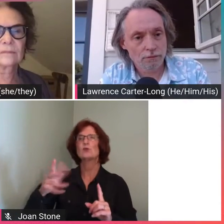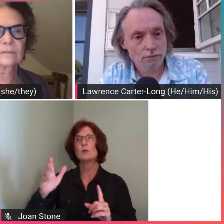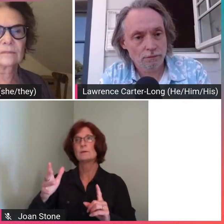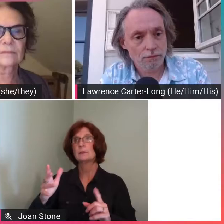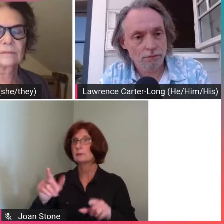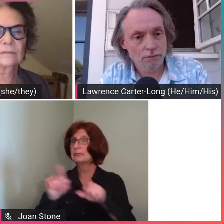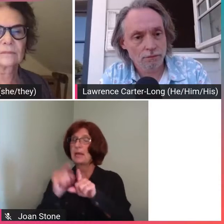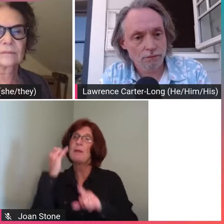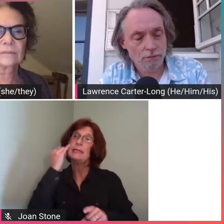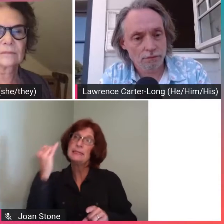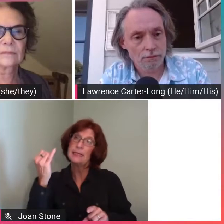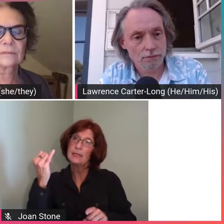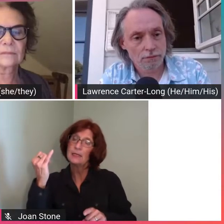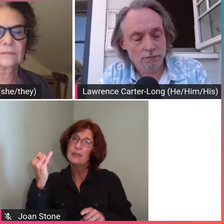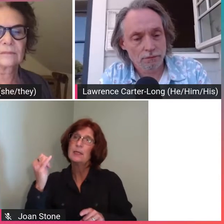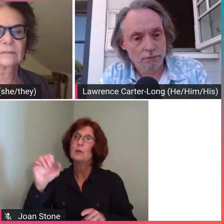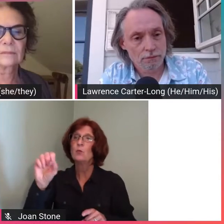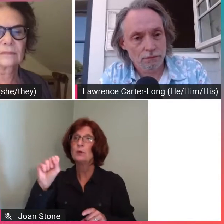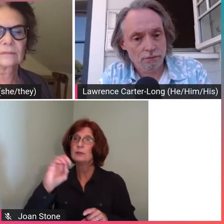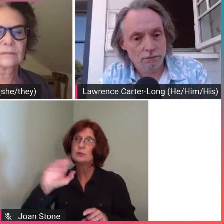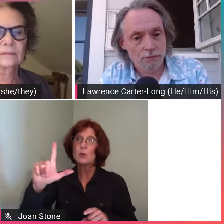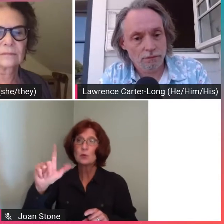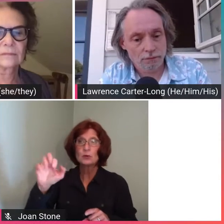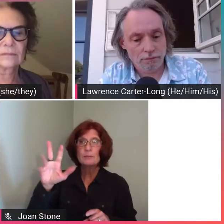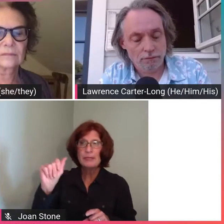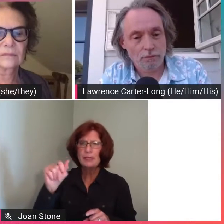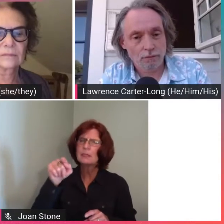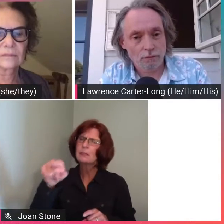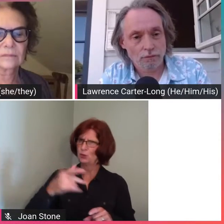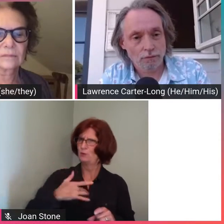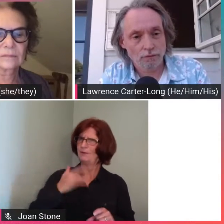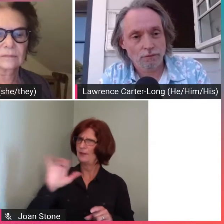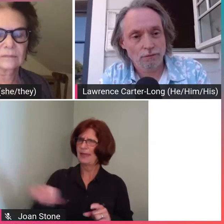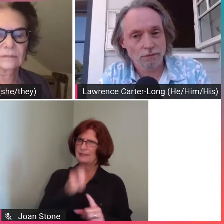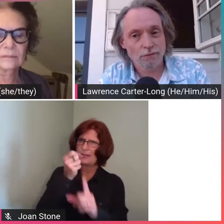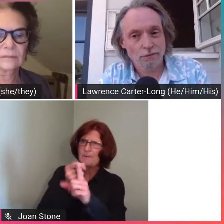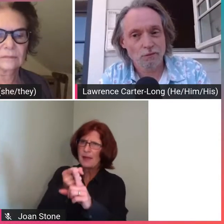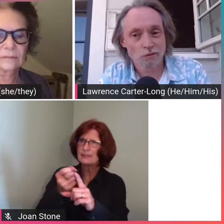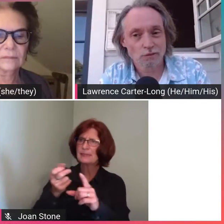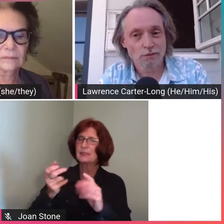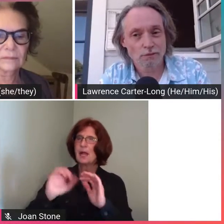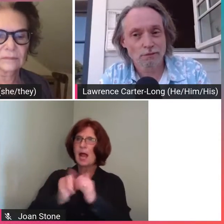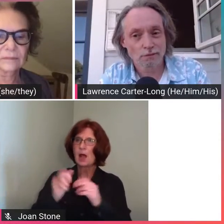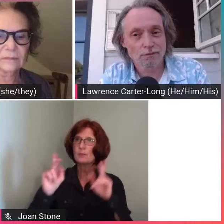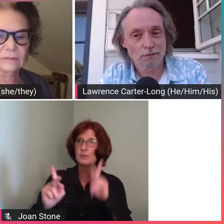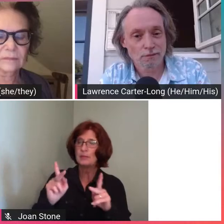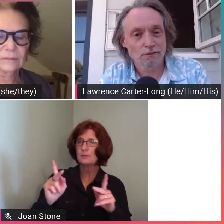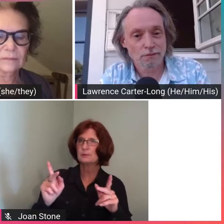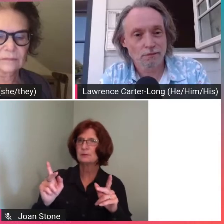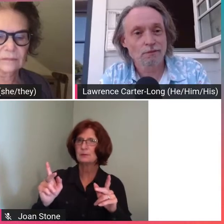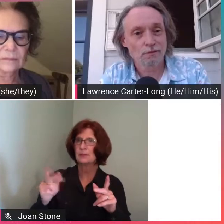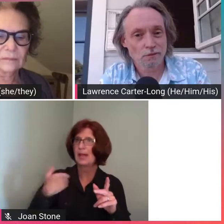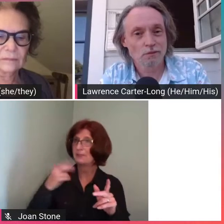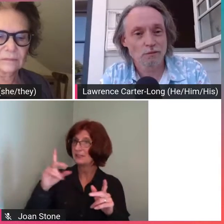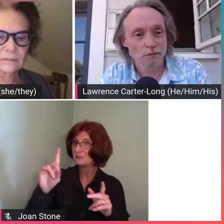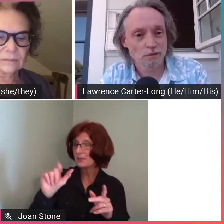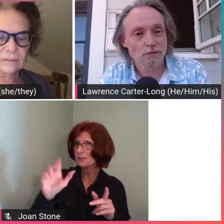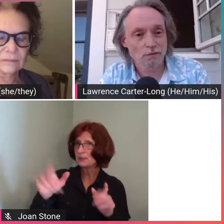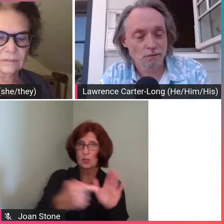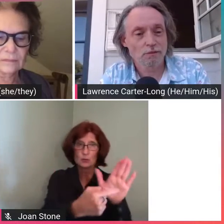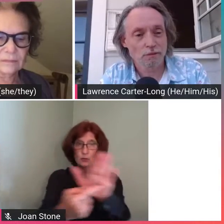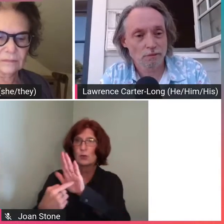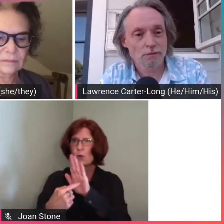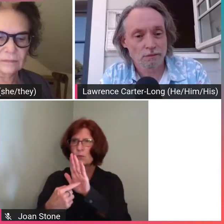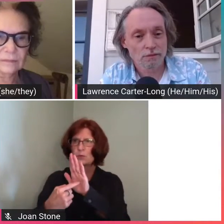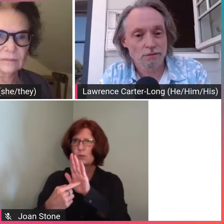media in social media. Has that impacted, do you think, the way disabilities are represented? And if so,